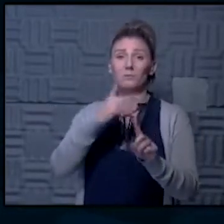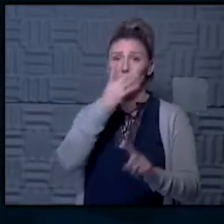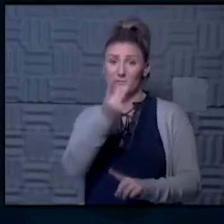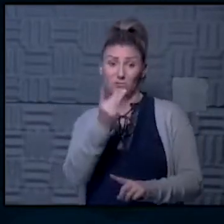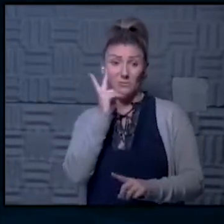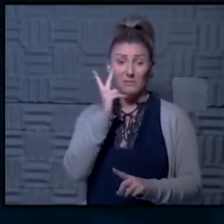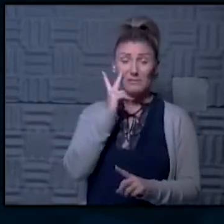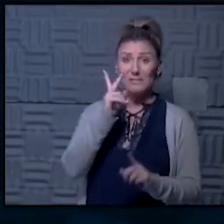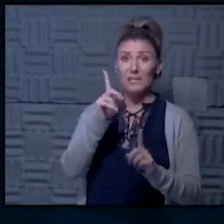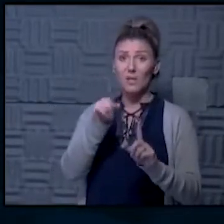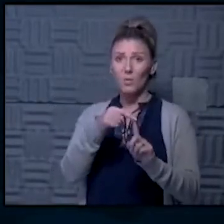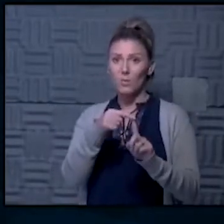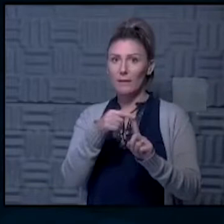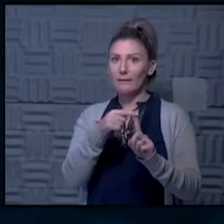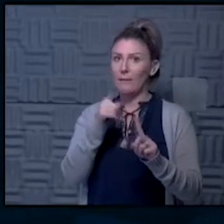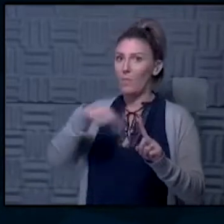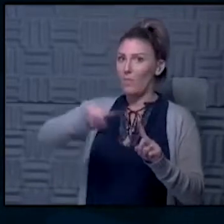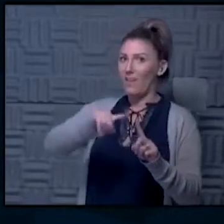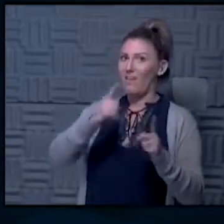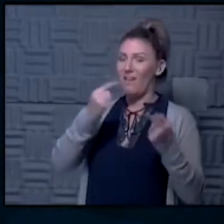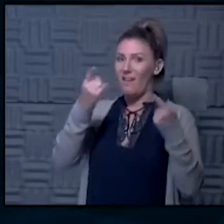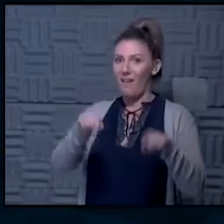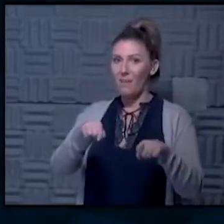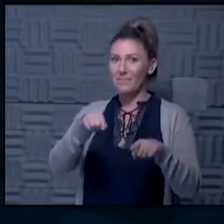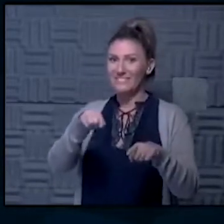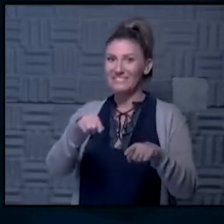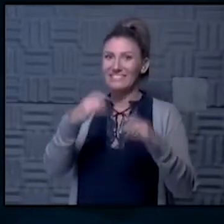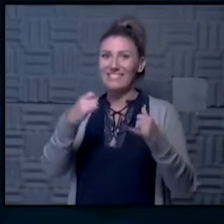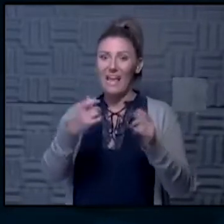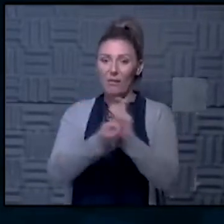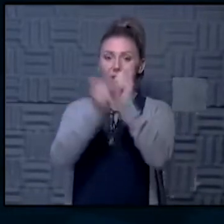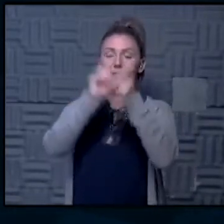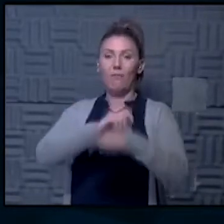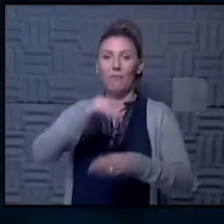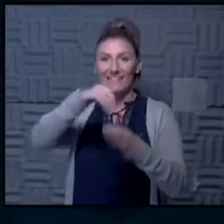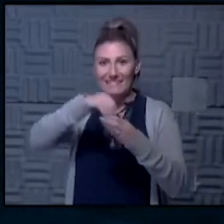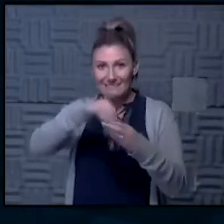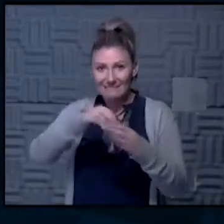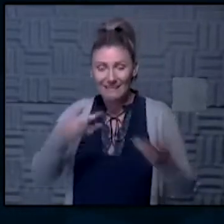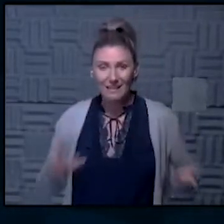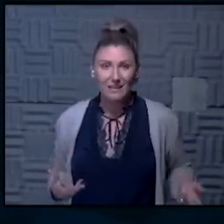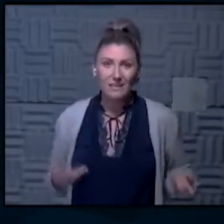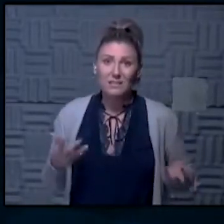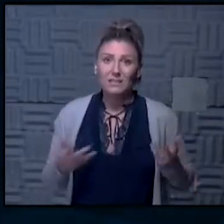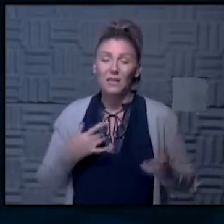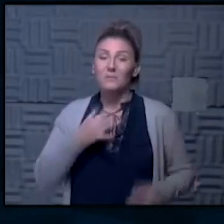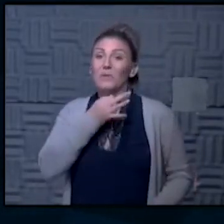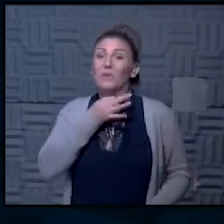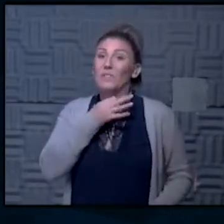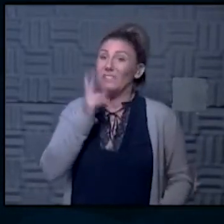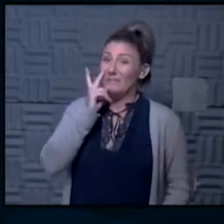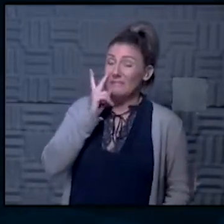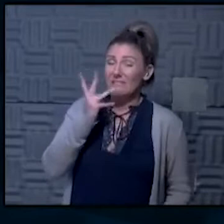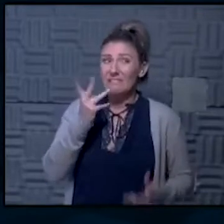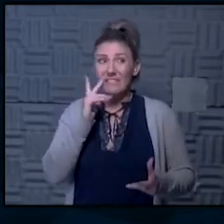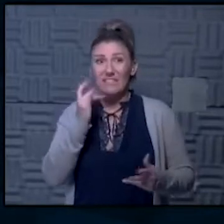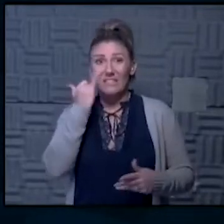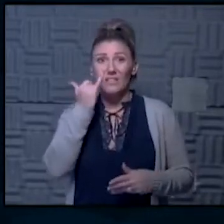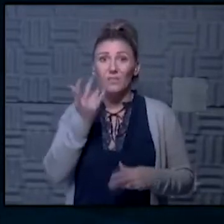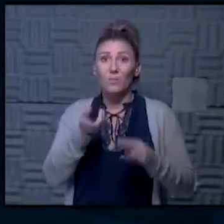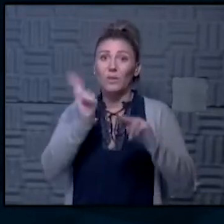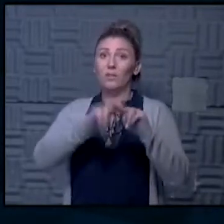move more to the indoors. What that could also, I'm curious to see how that's going to maybe also increase